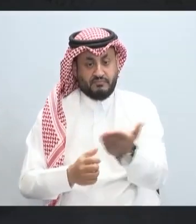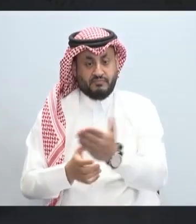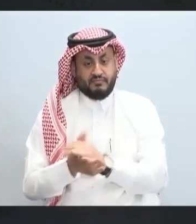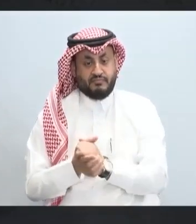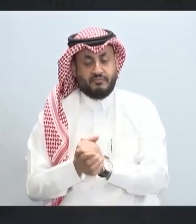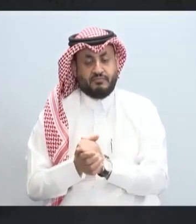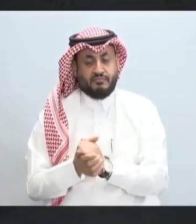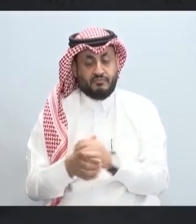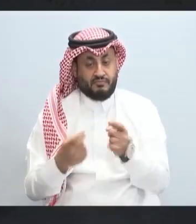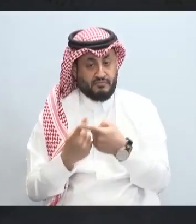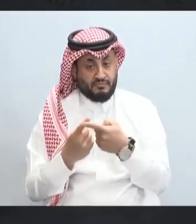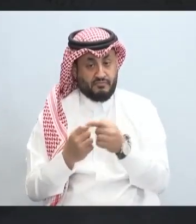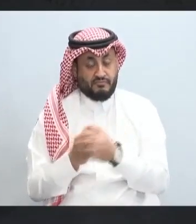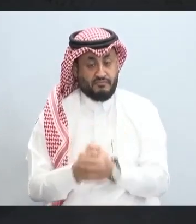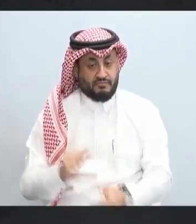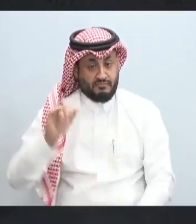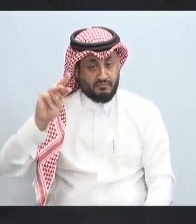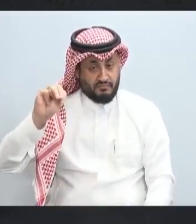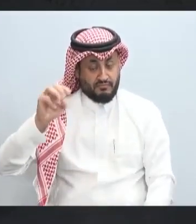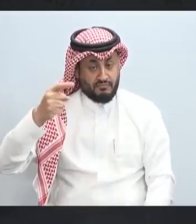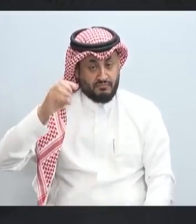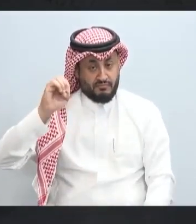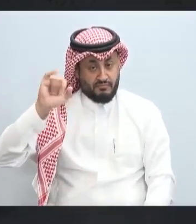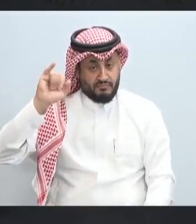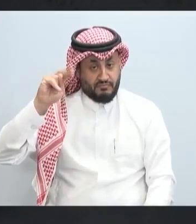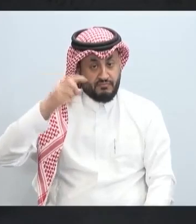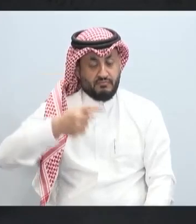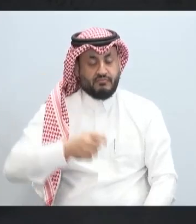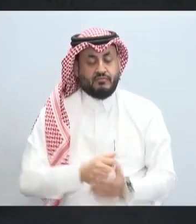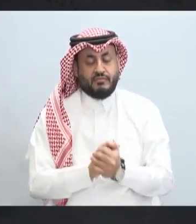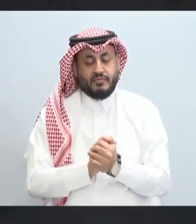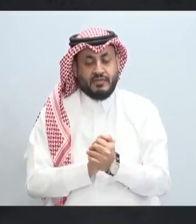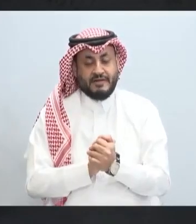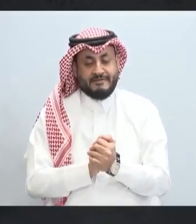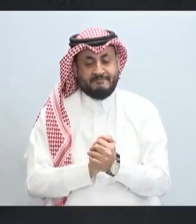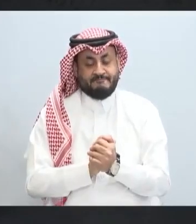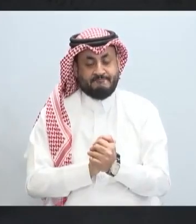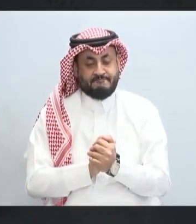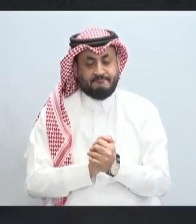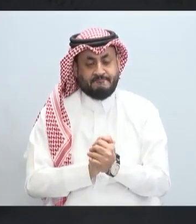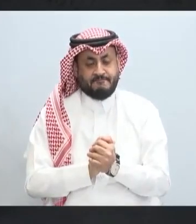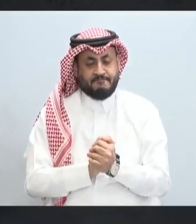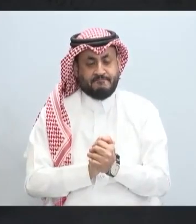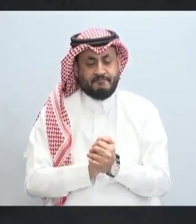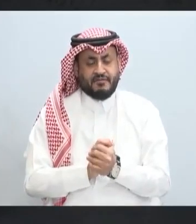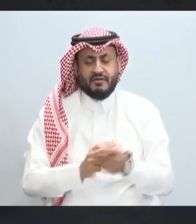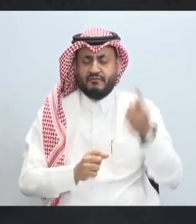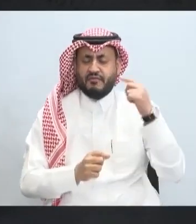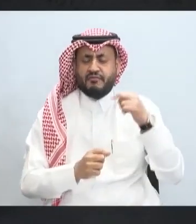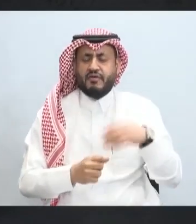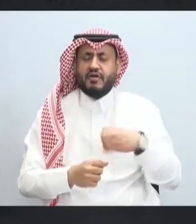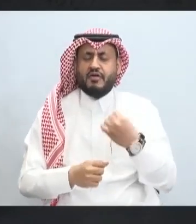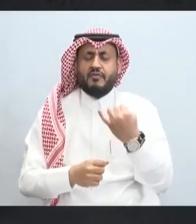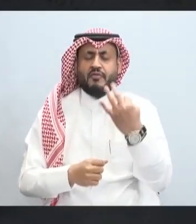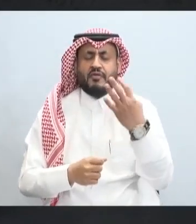we start our answer with, I am going. And then we can think of any activity,